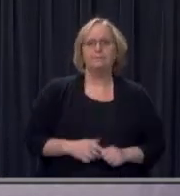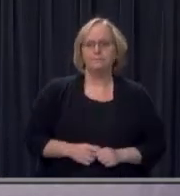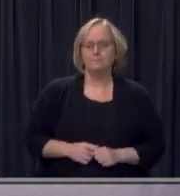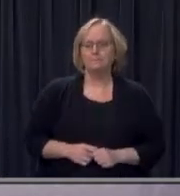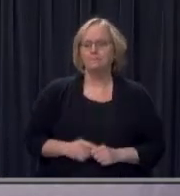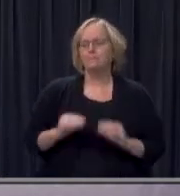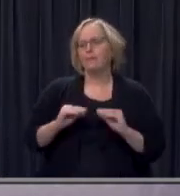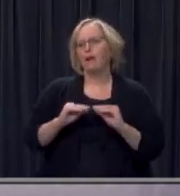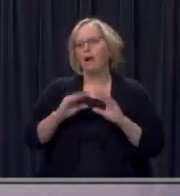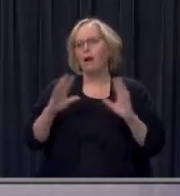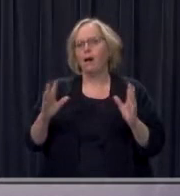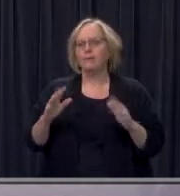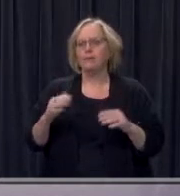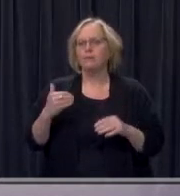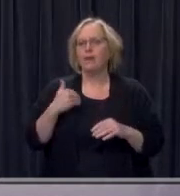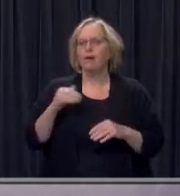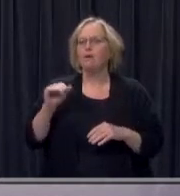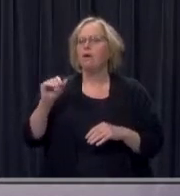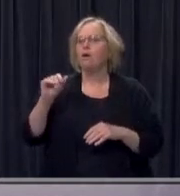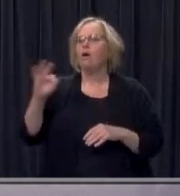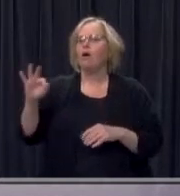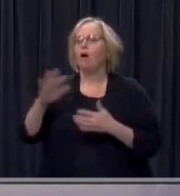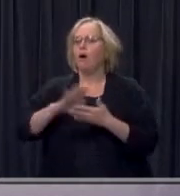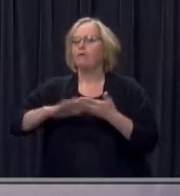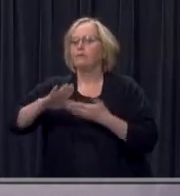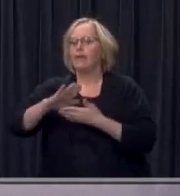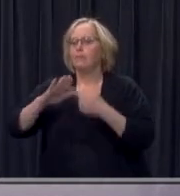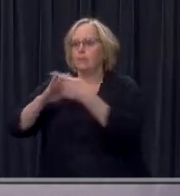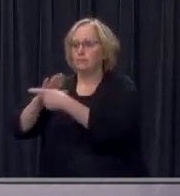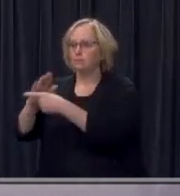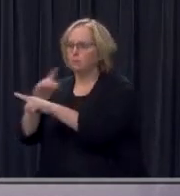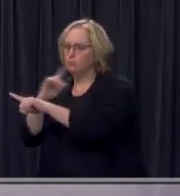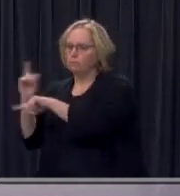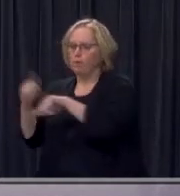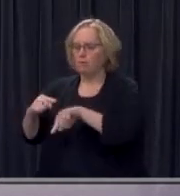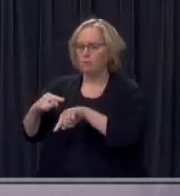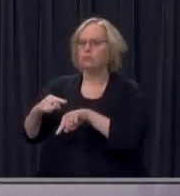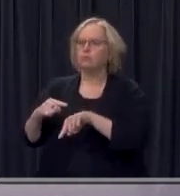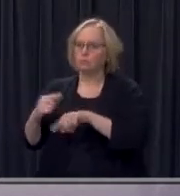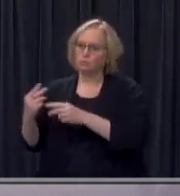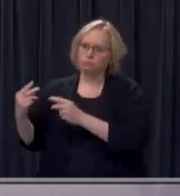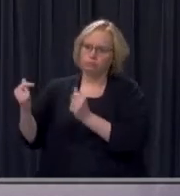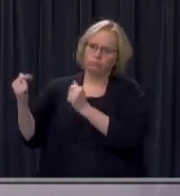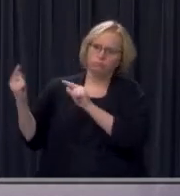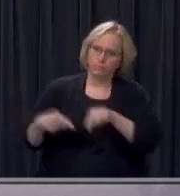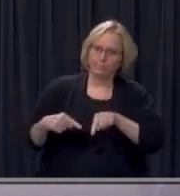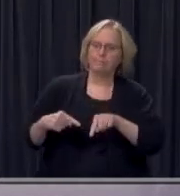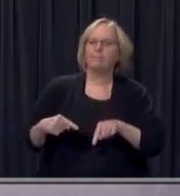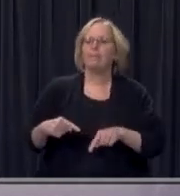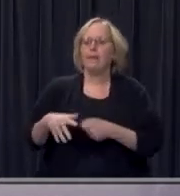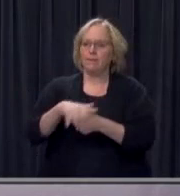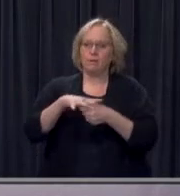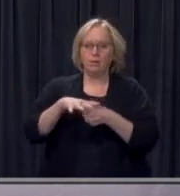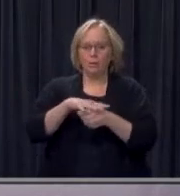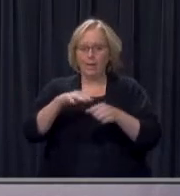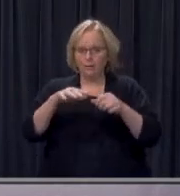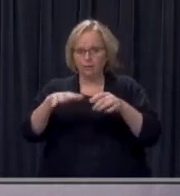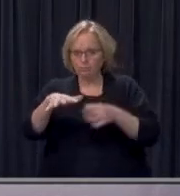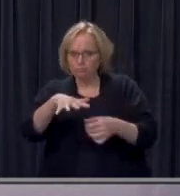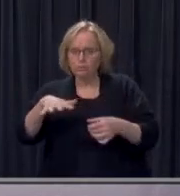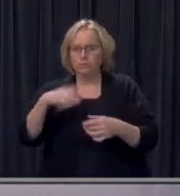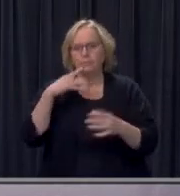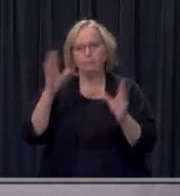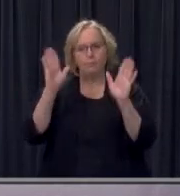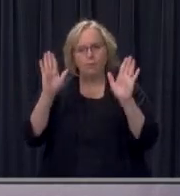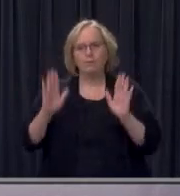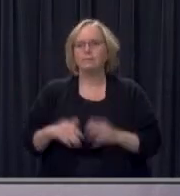Obviously, we get our campus responders quickly to the exact location. The location services on this product have been just tremendous. Every time